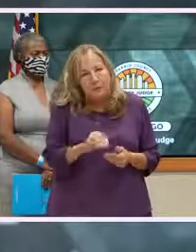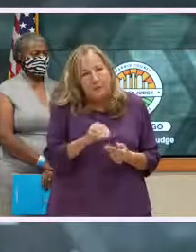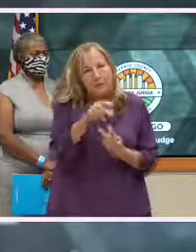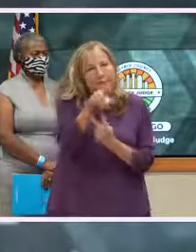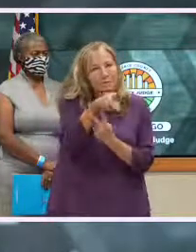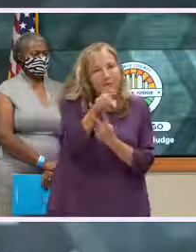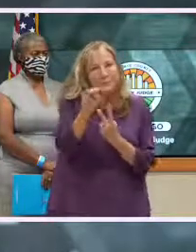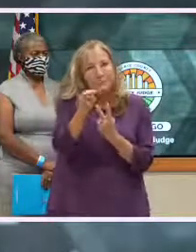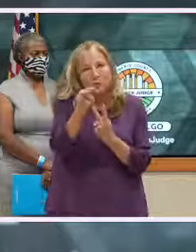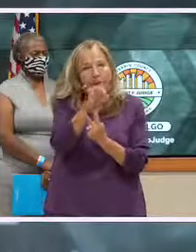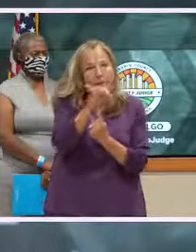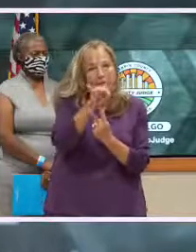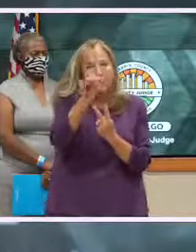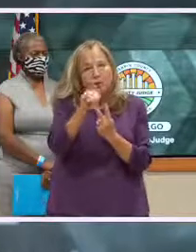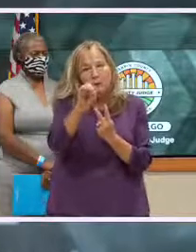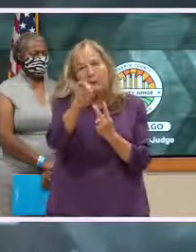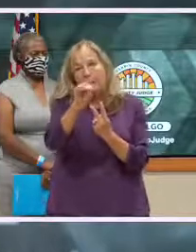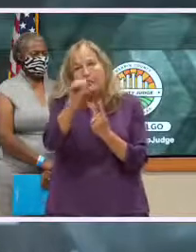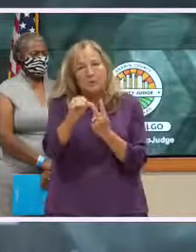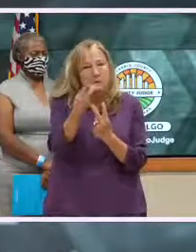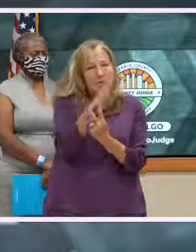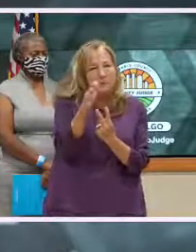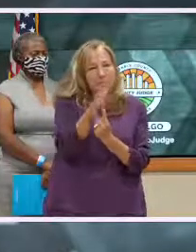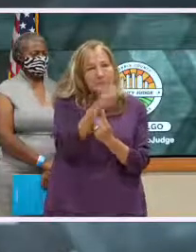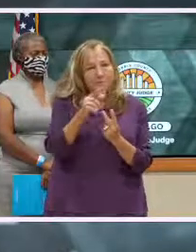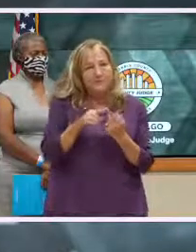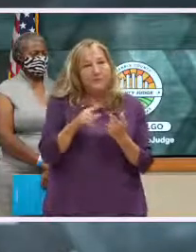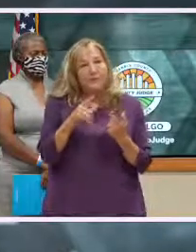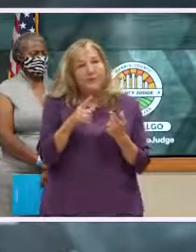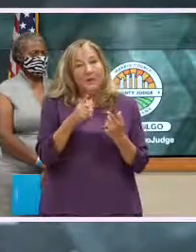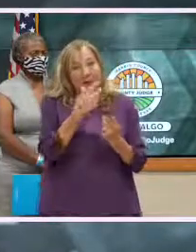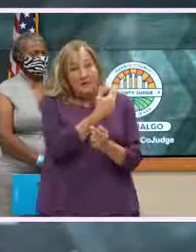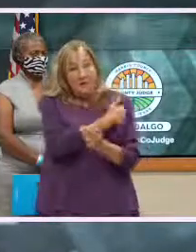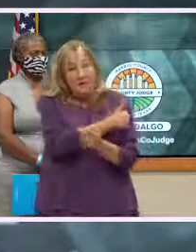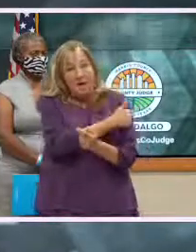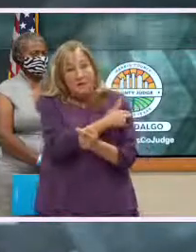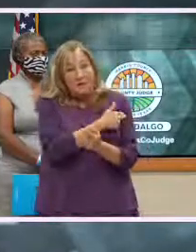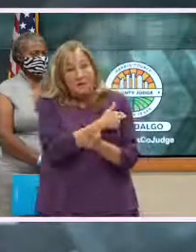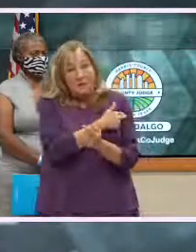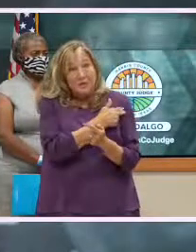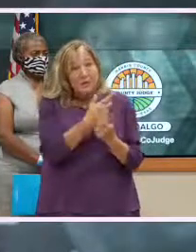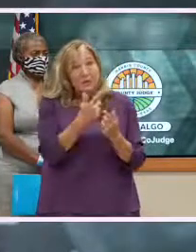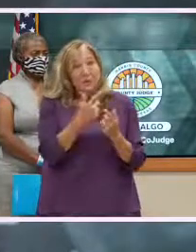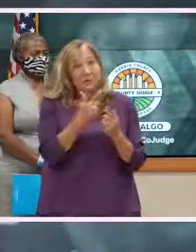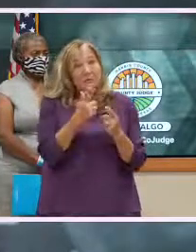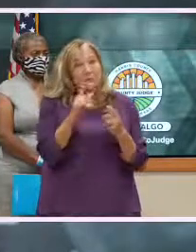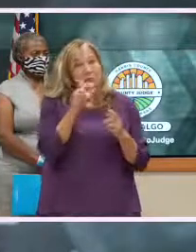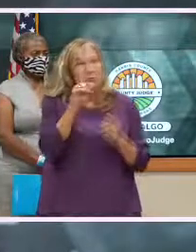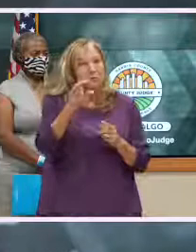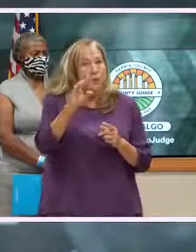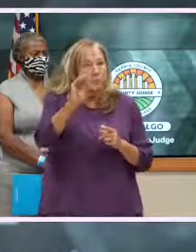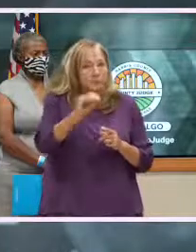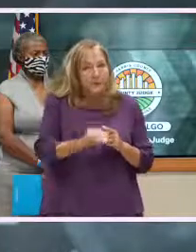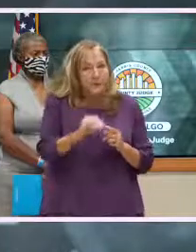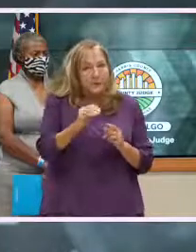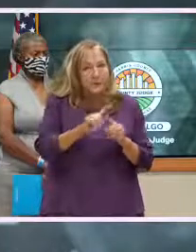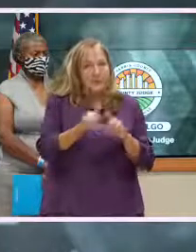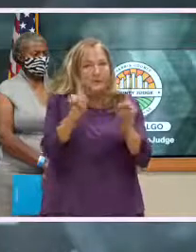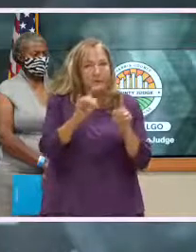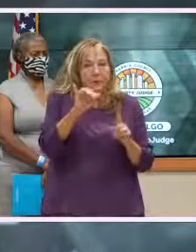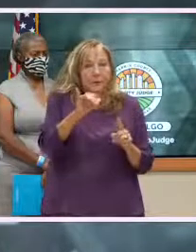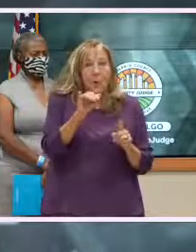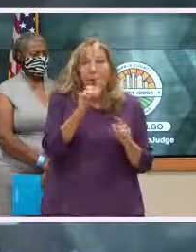and hospitalizations, it's close to 100%, or much better. So the good news is if